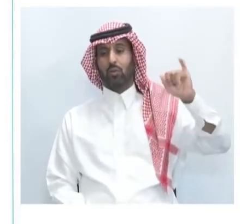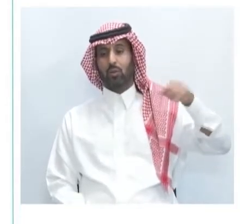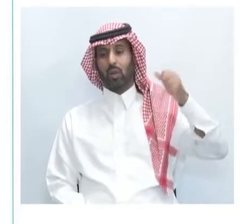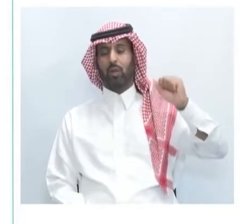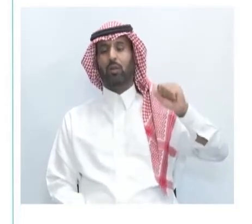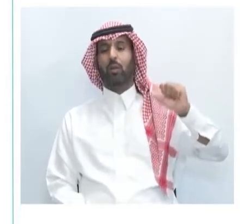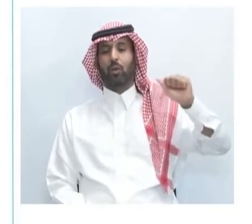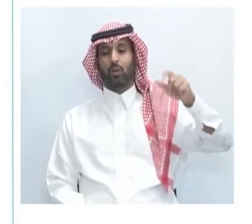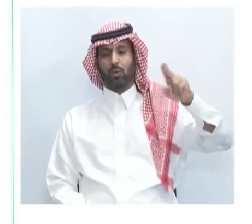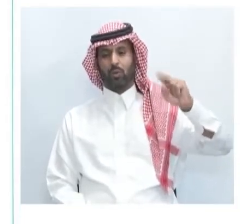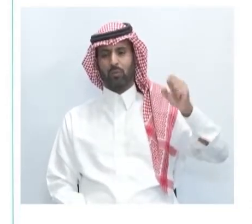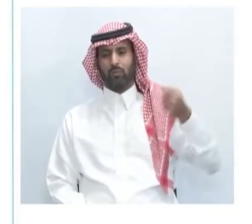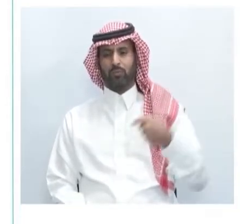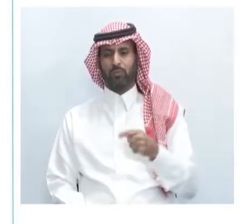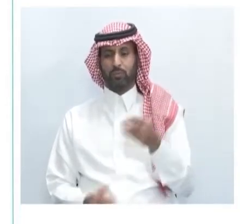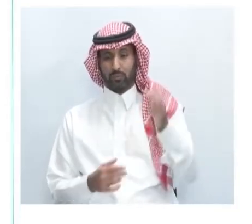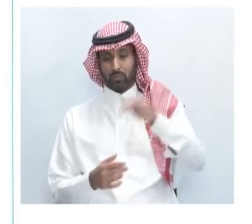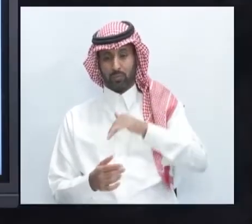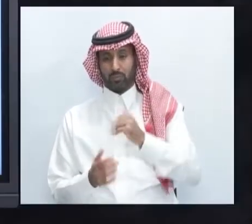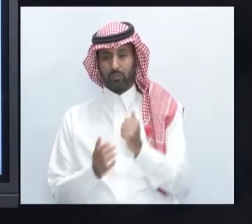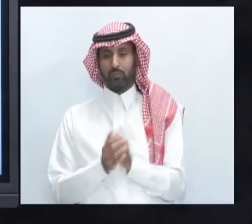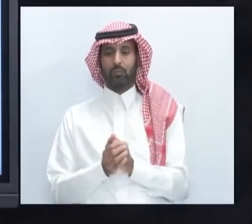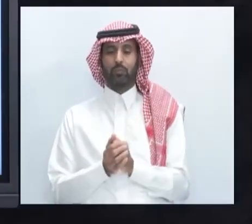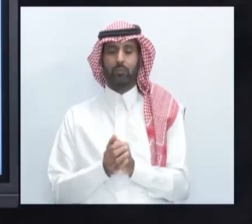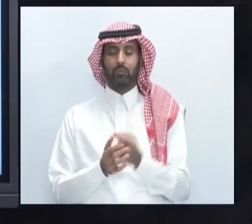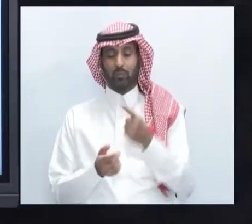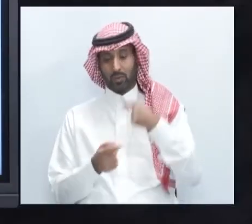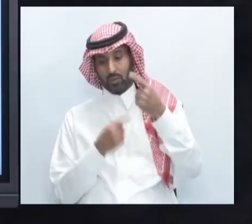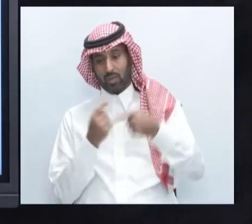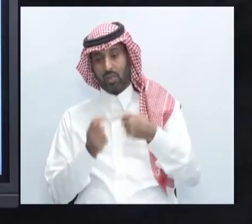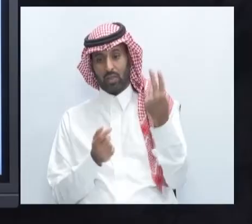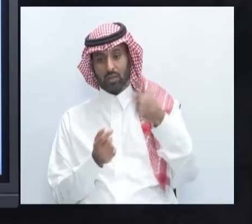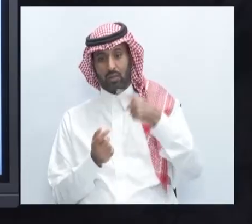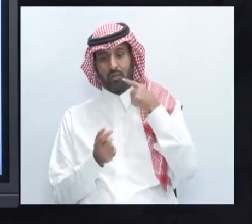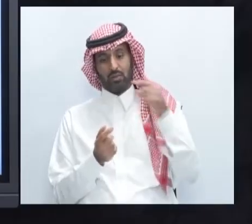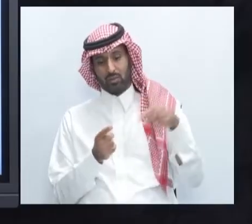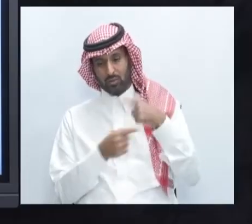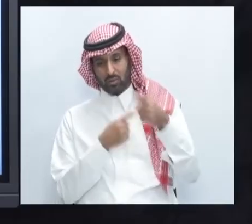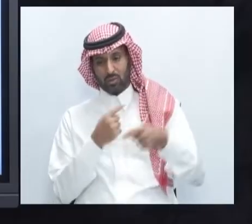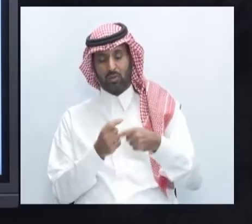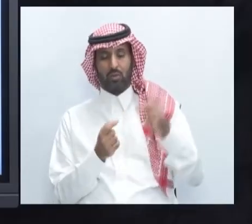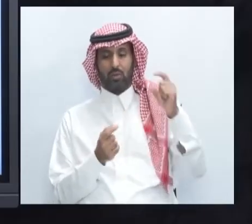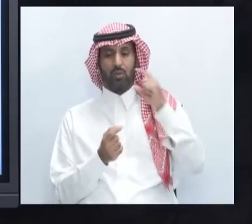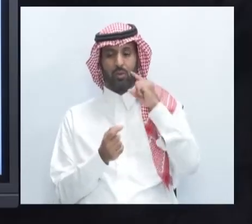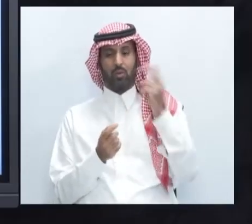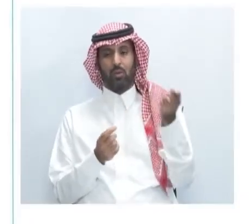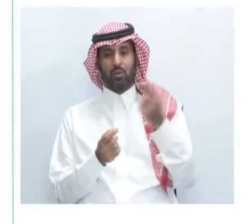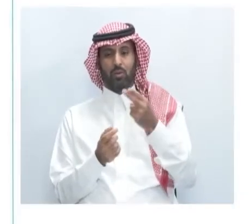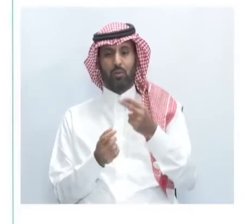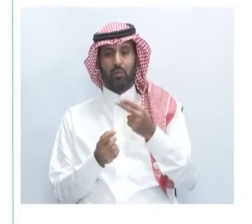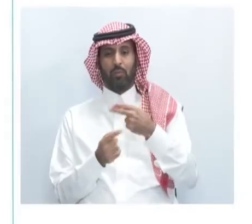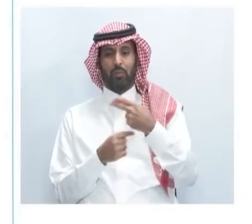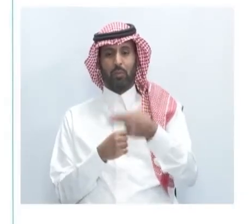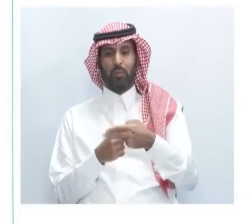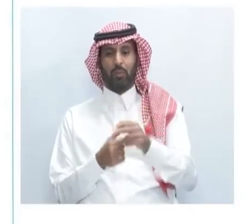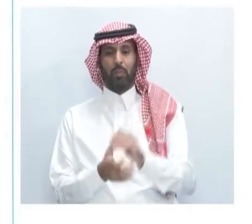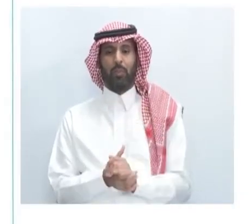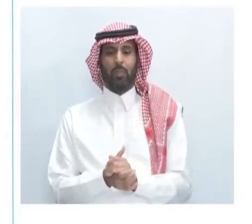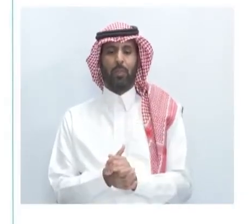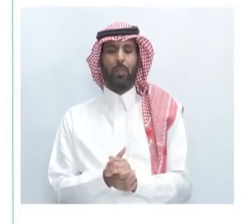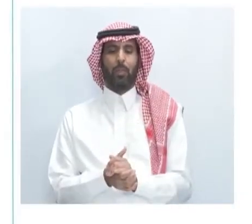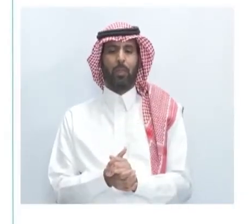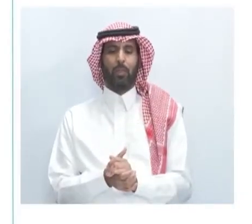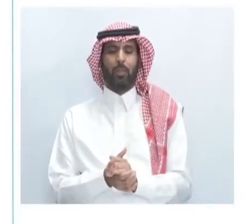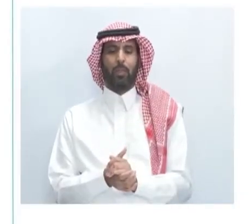And back again. And back again. So it's starting again from here. Excellent. Okay.